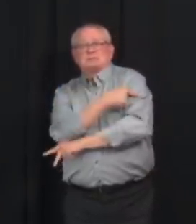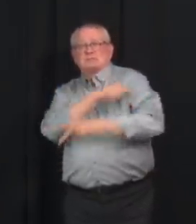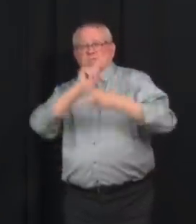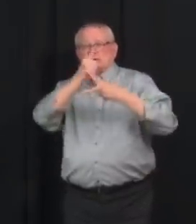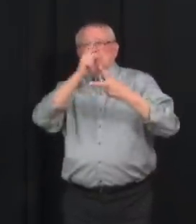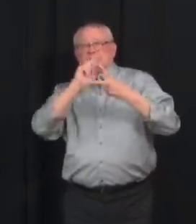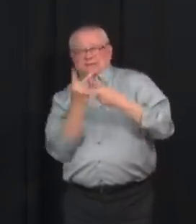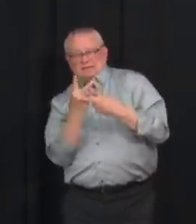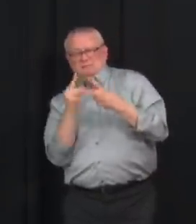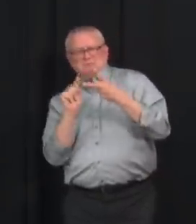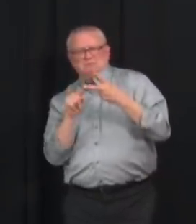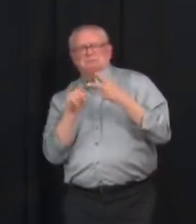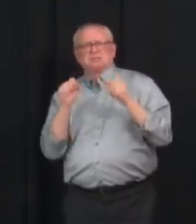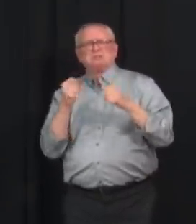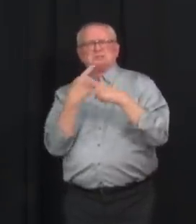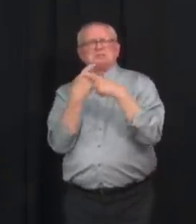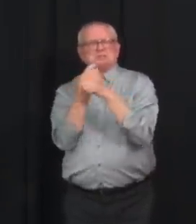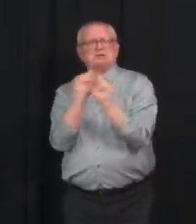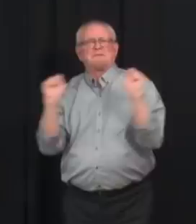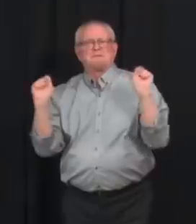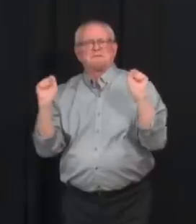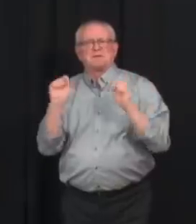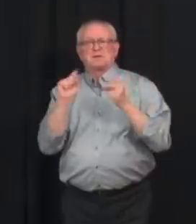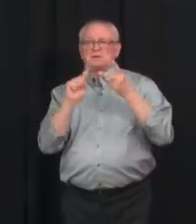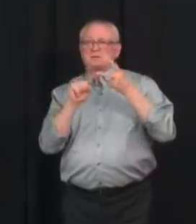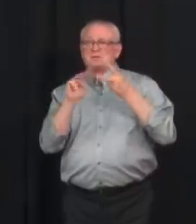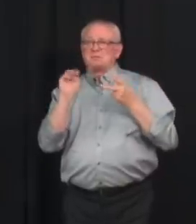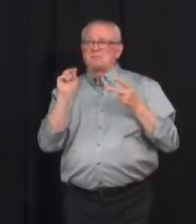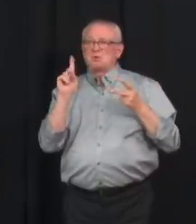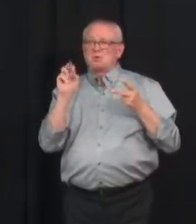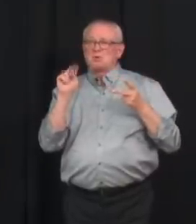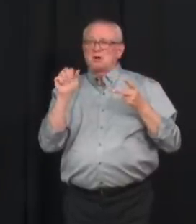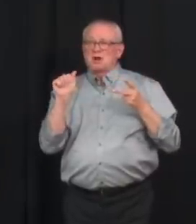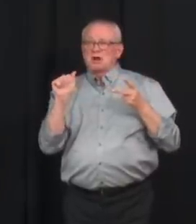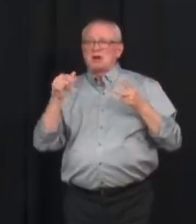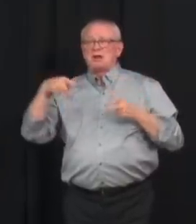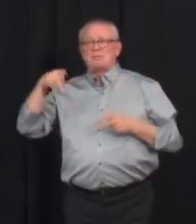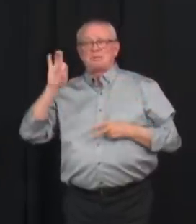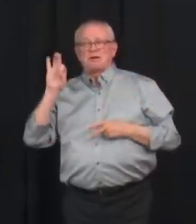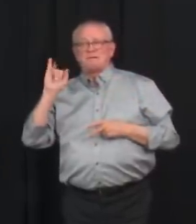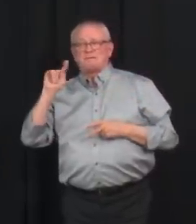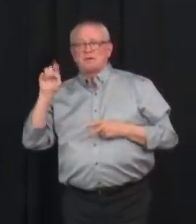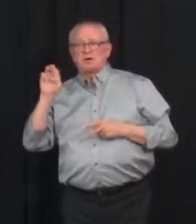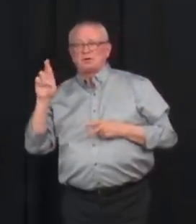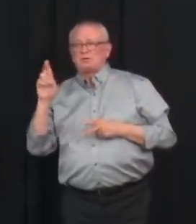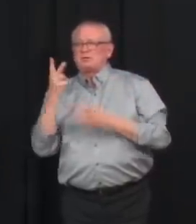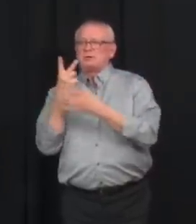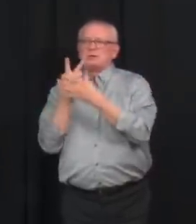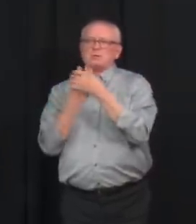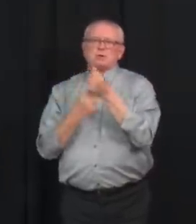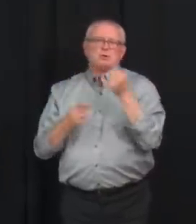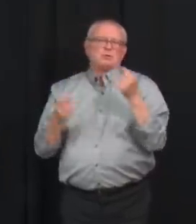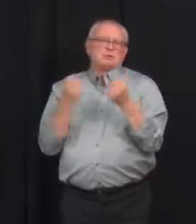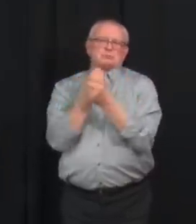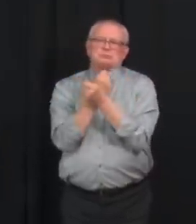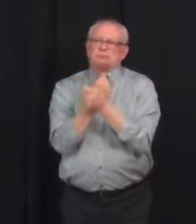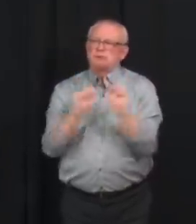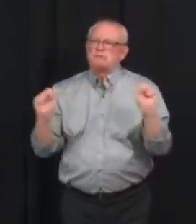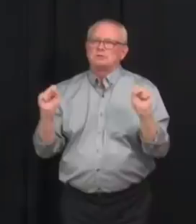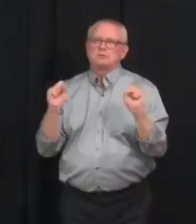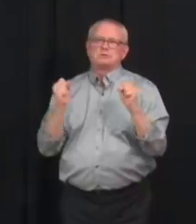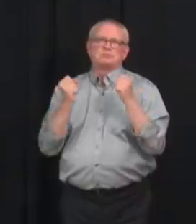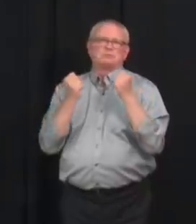Both Moderna and Pfizer are safe and highly effective, so you can be confident you are receiving full protection,